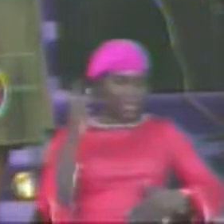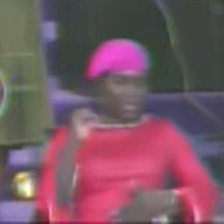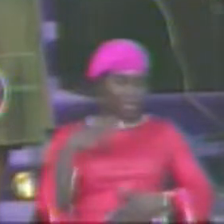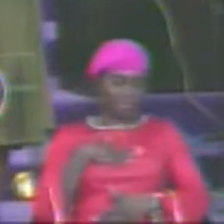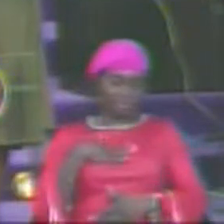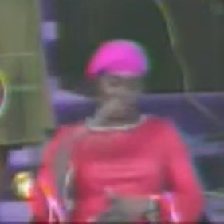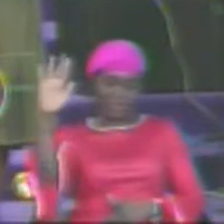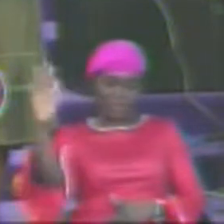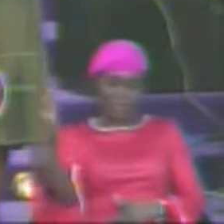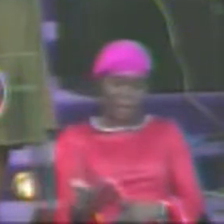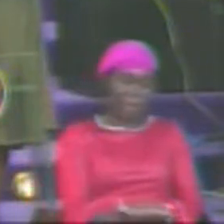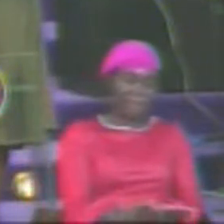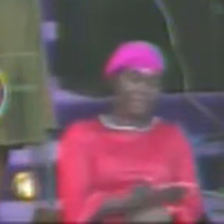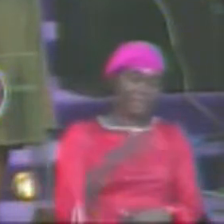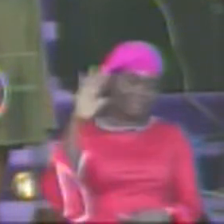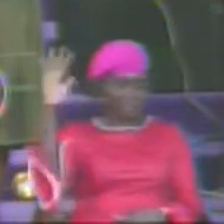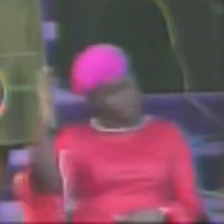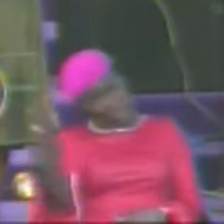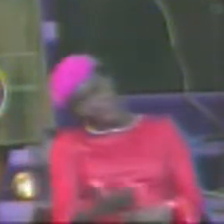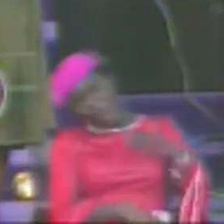to the house of their Father.